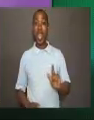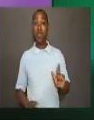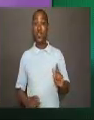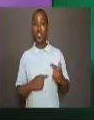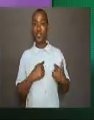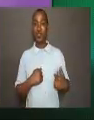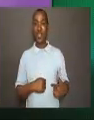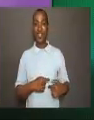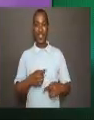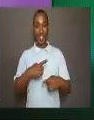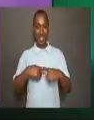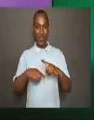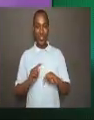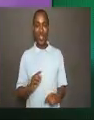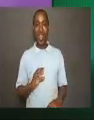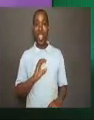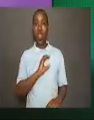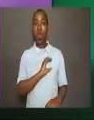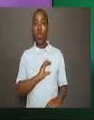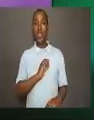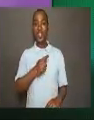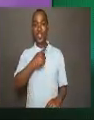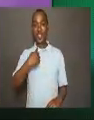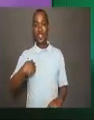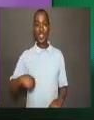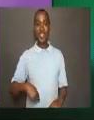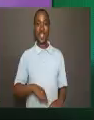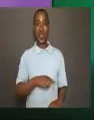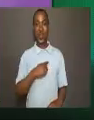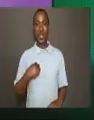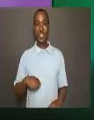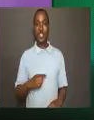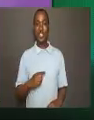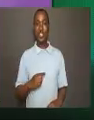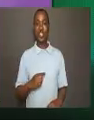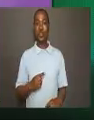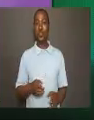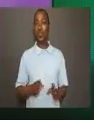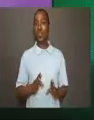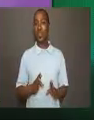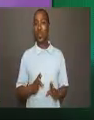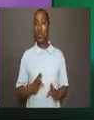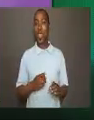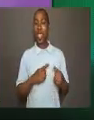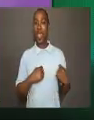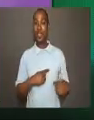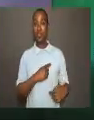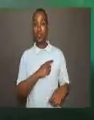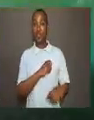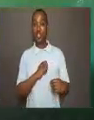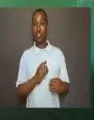heart. The coronary circulation permeates the heart muscle with blood.